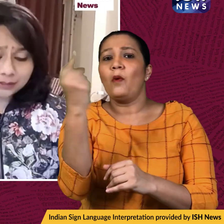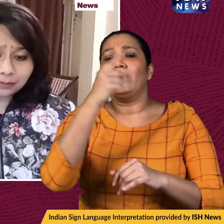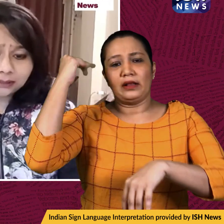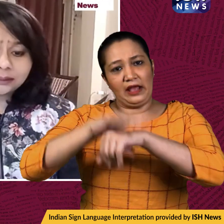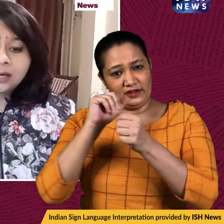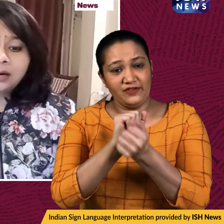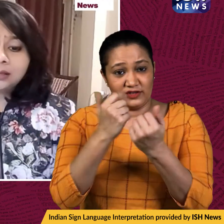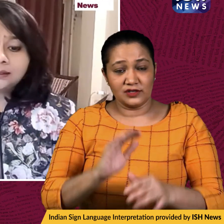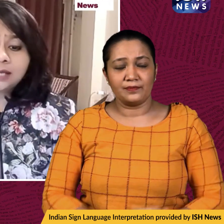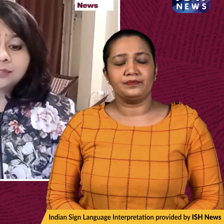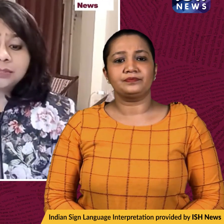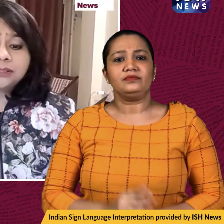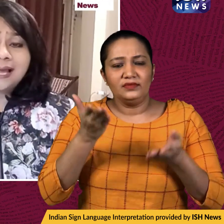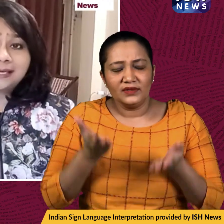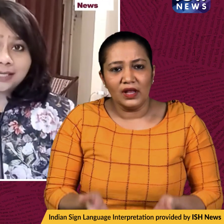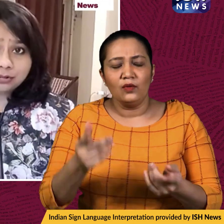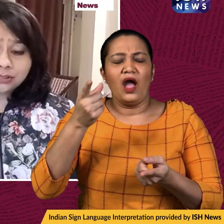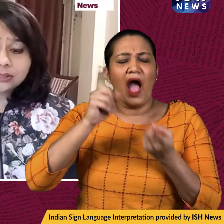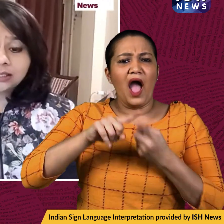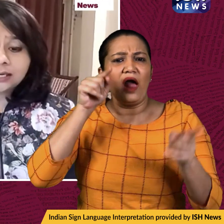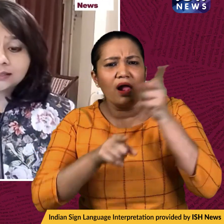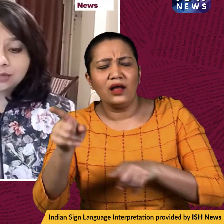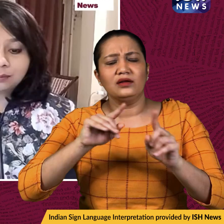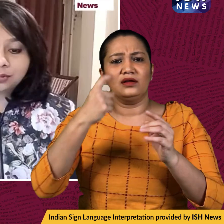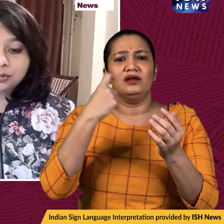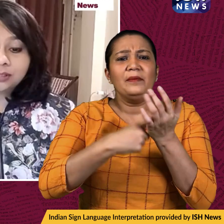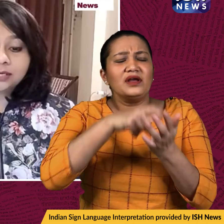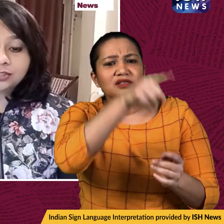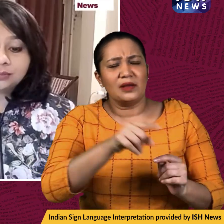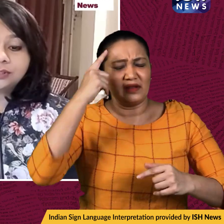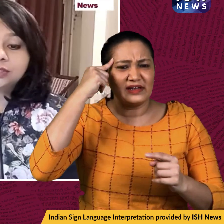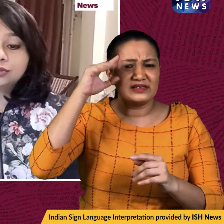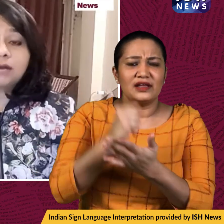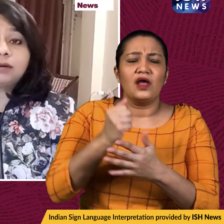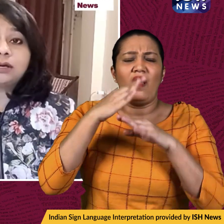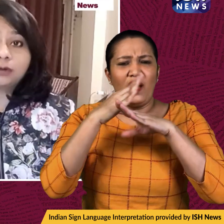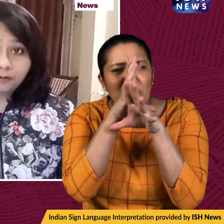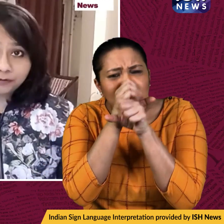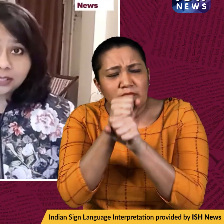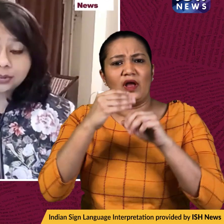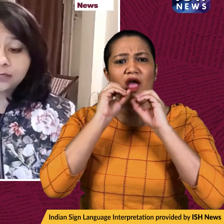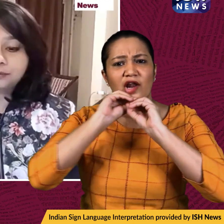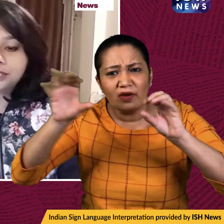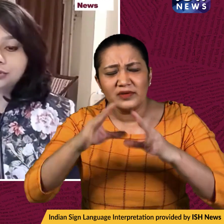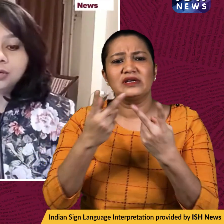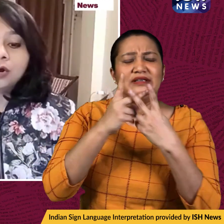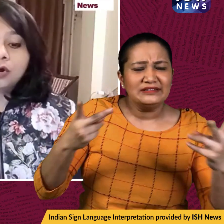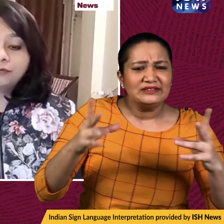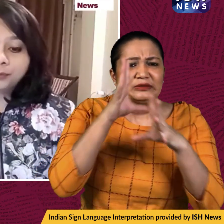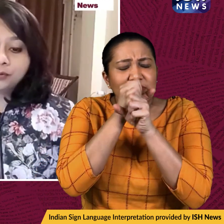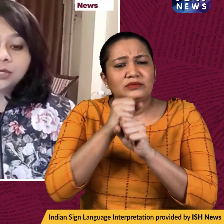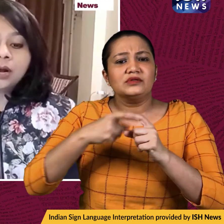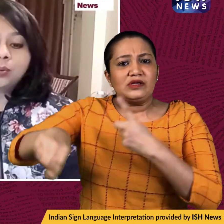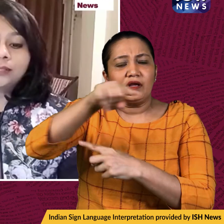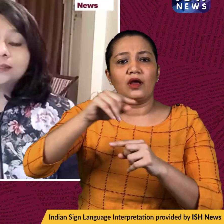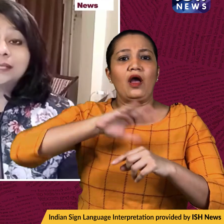arrested last month. This comes amid allegations against Ramakrishna that she was sharing confidential information of